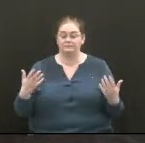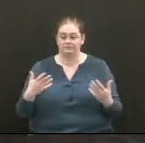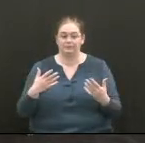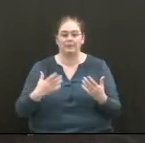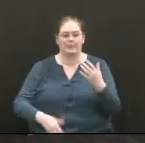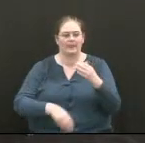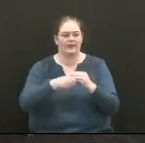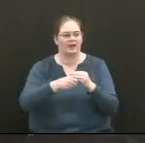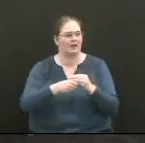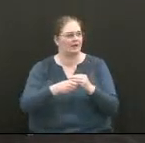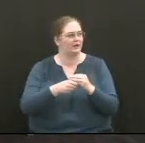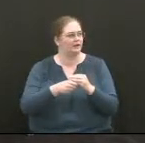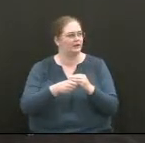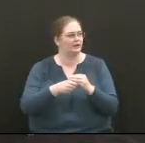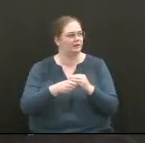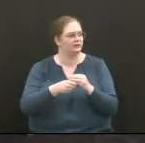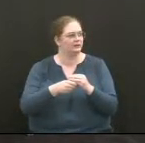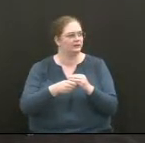to add